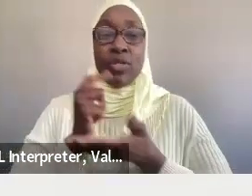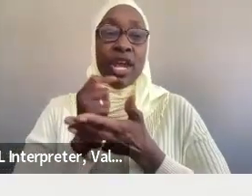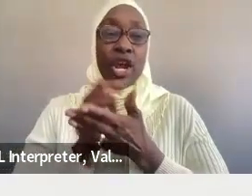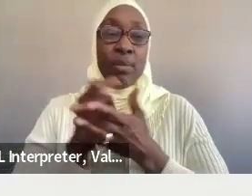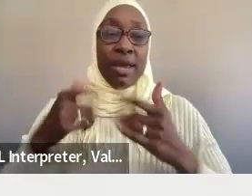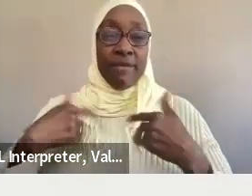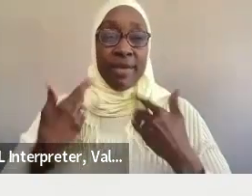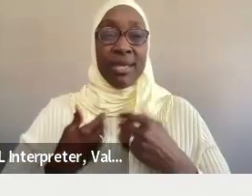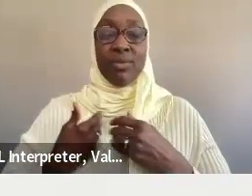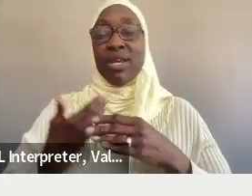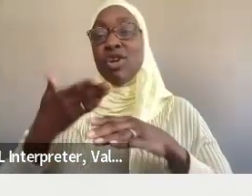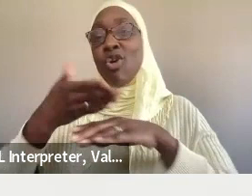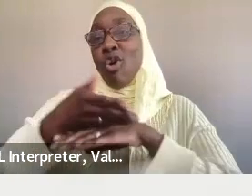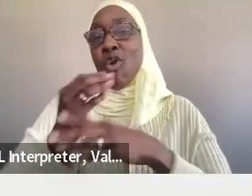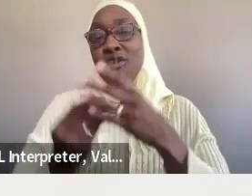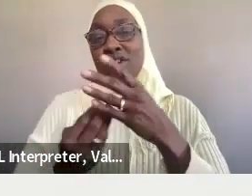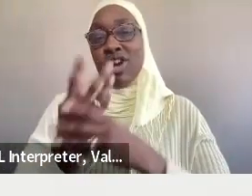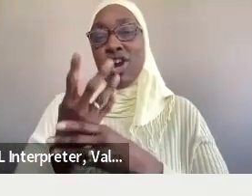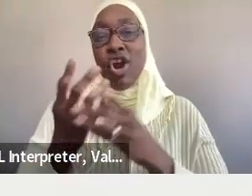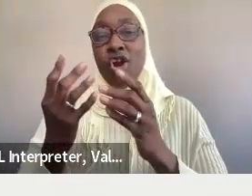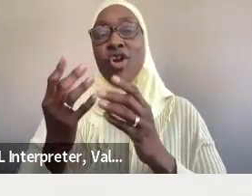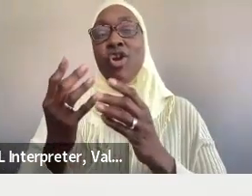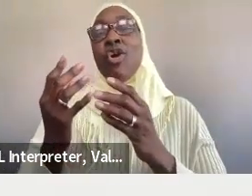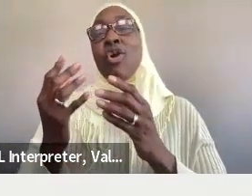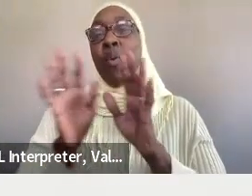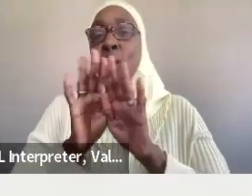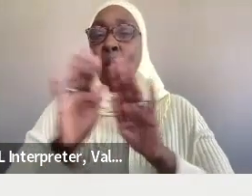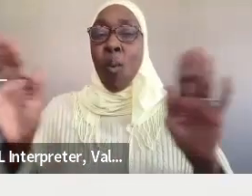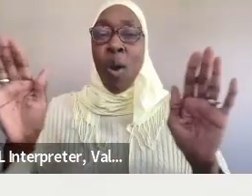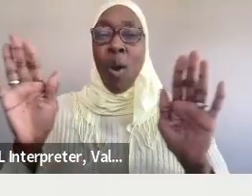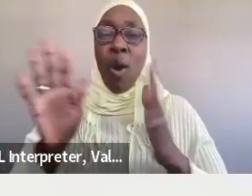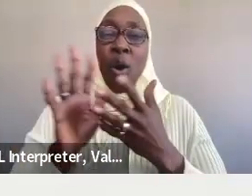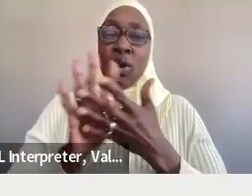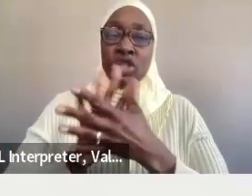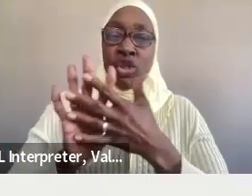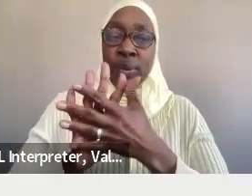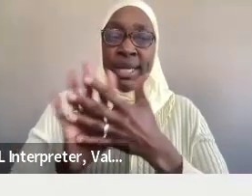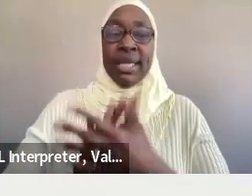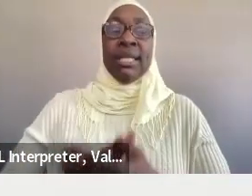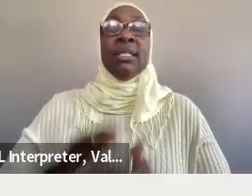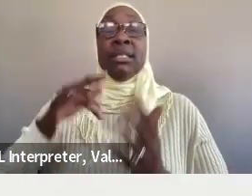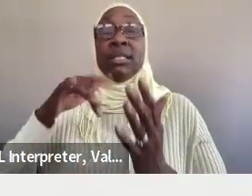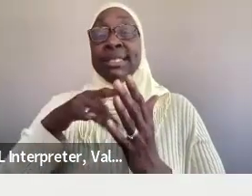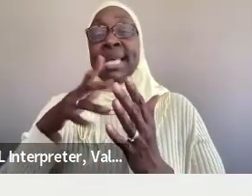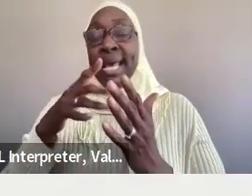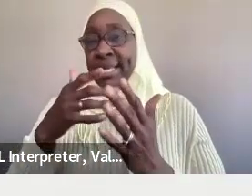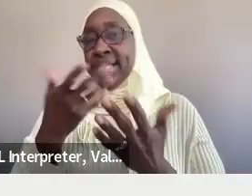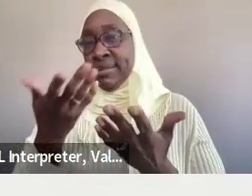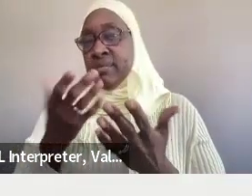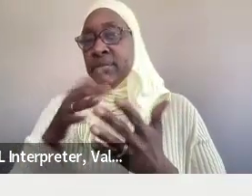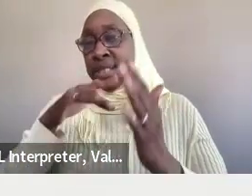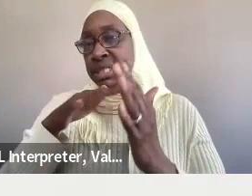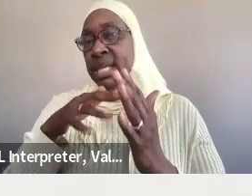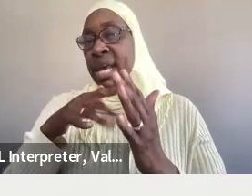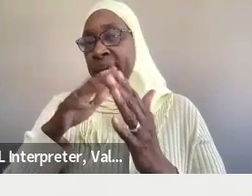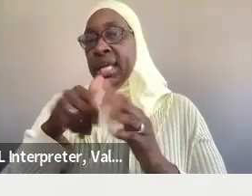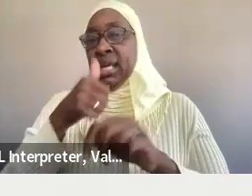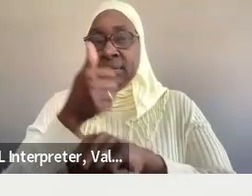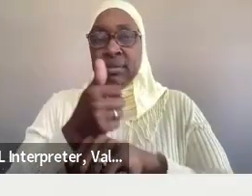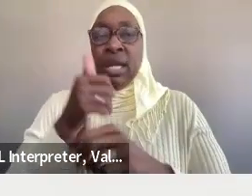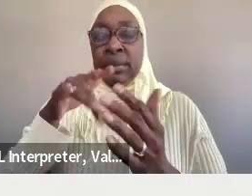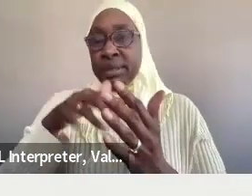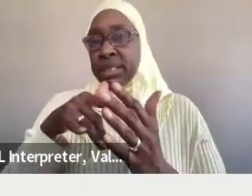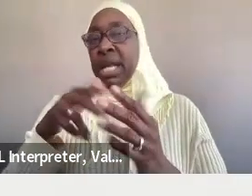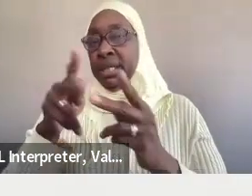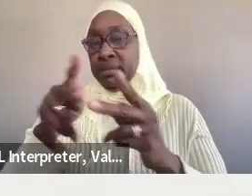doing study sessions and body doubling events to create space where people are able to study for finals. And in